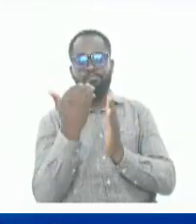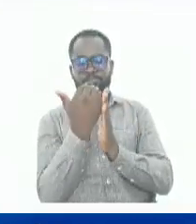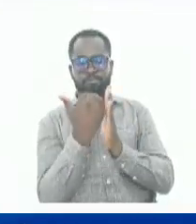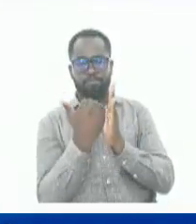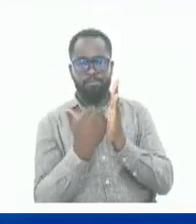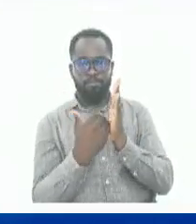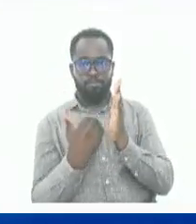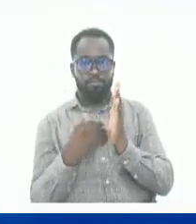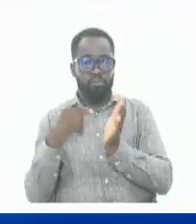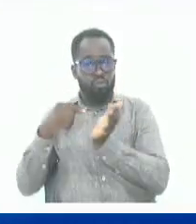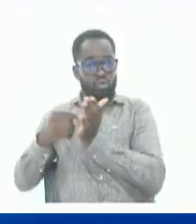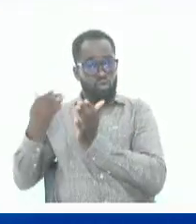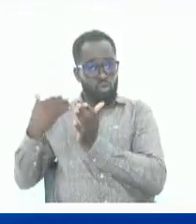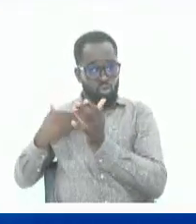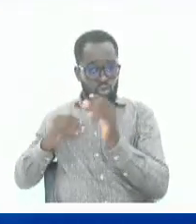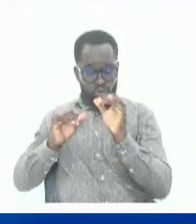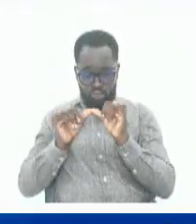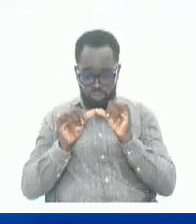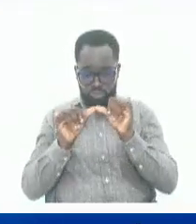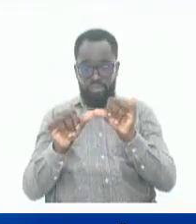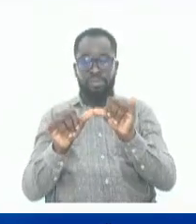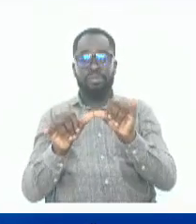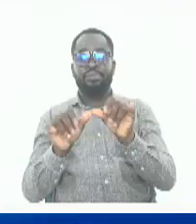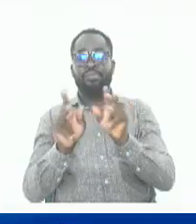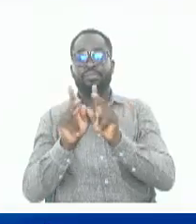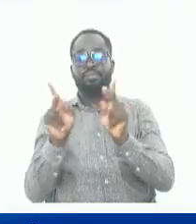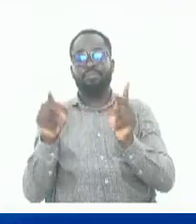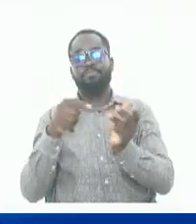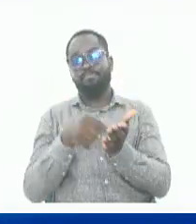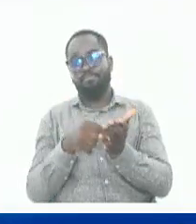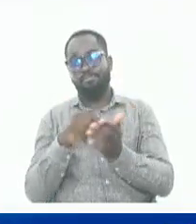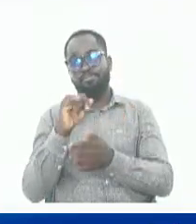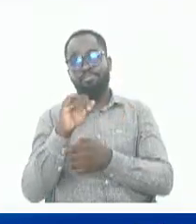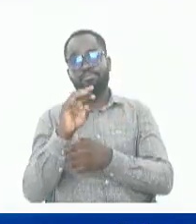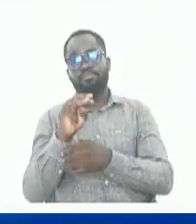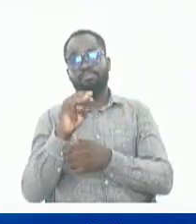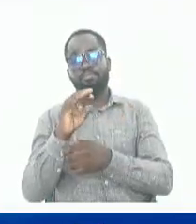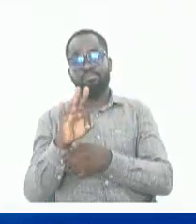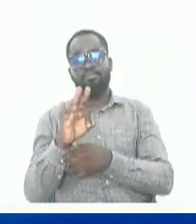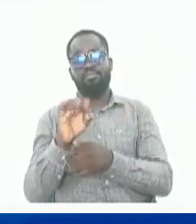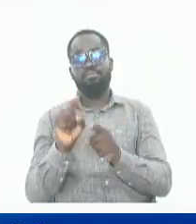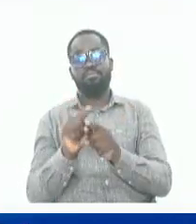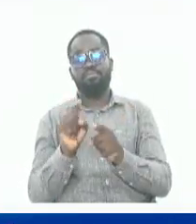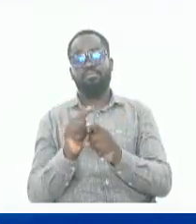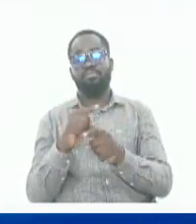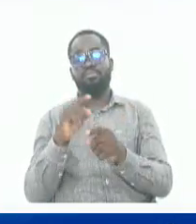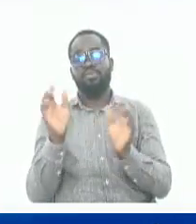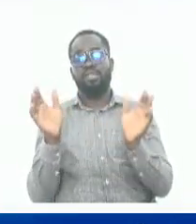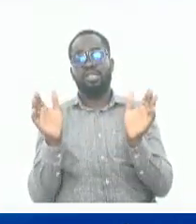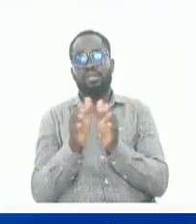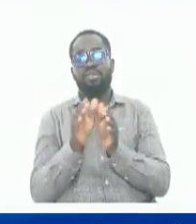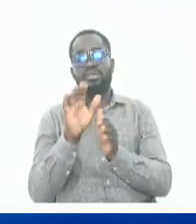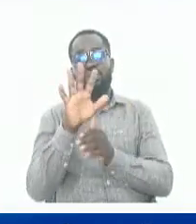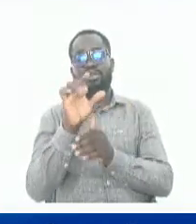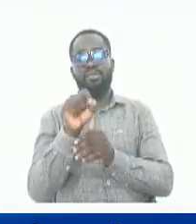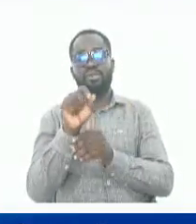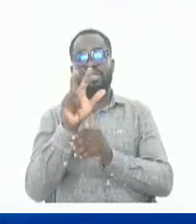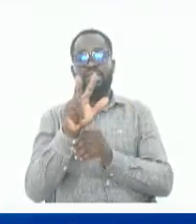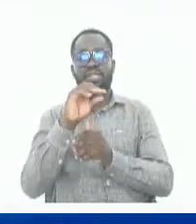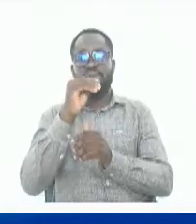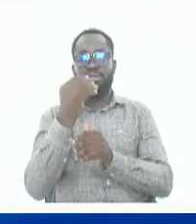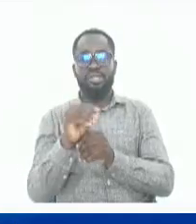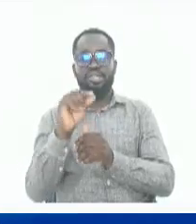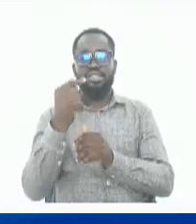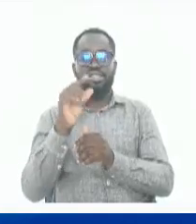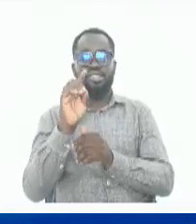deficit and stabilize its public debt. The IMF expects the fiscal deficit to narrow to 5.3% of